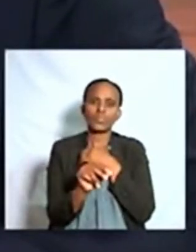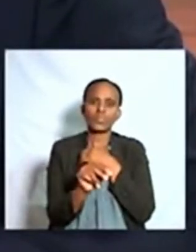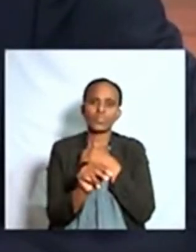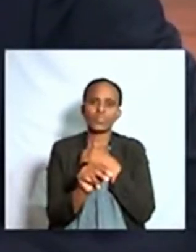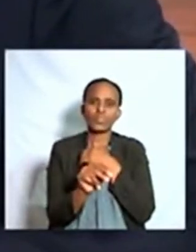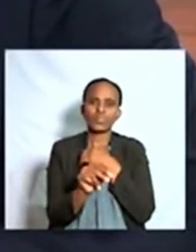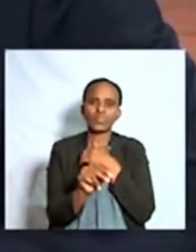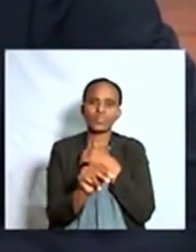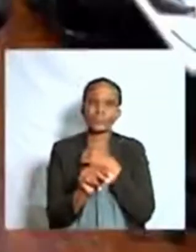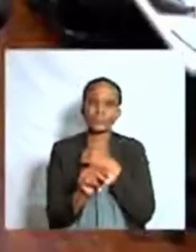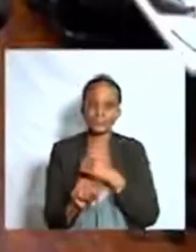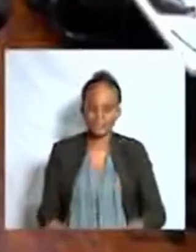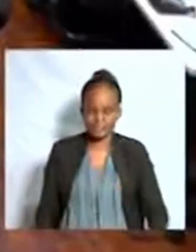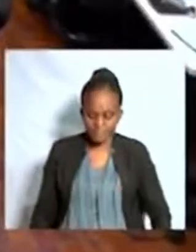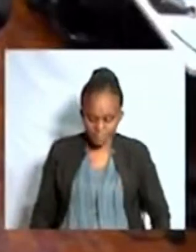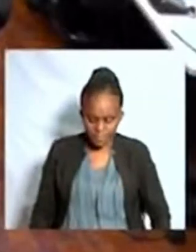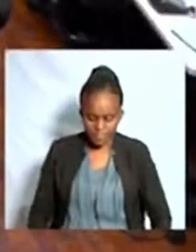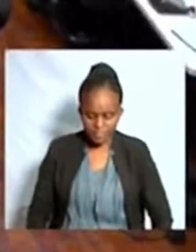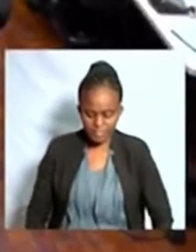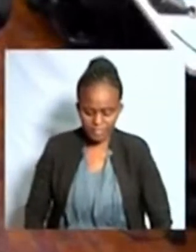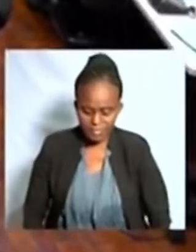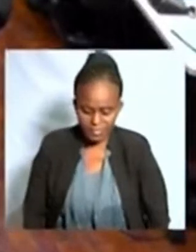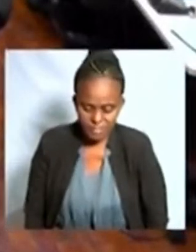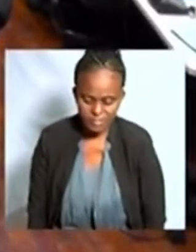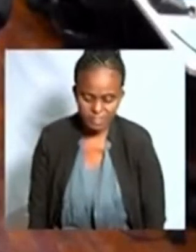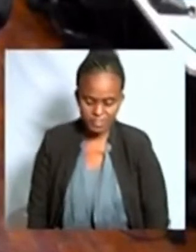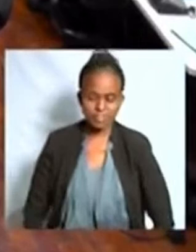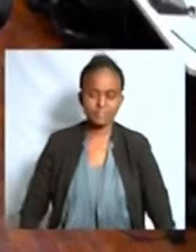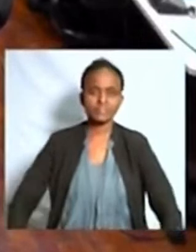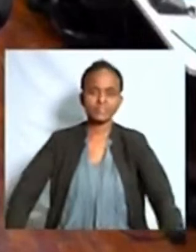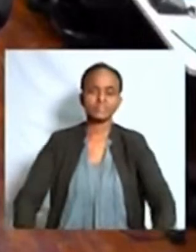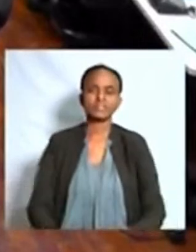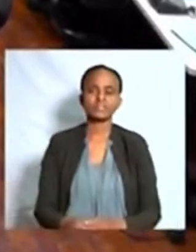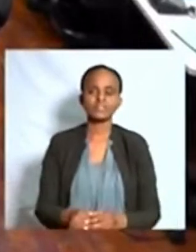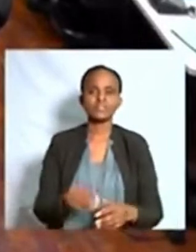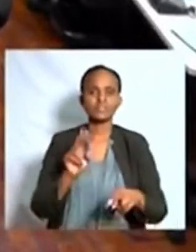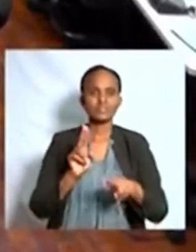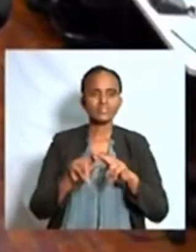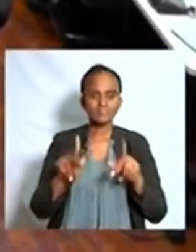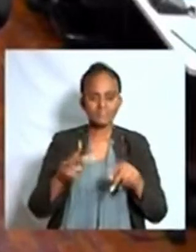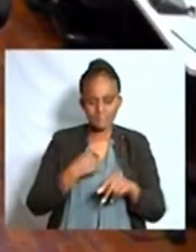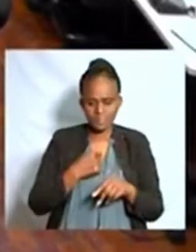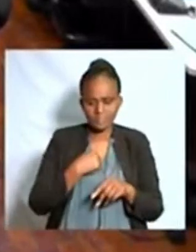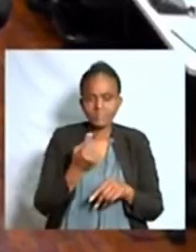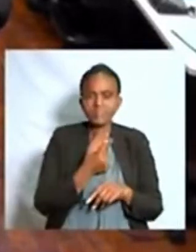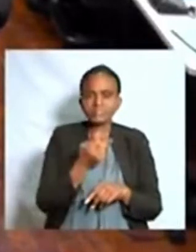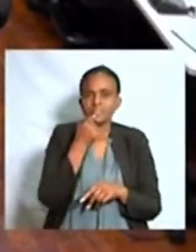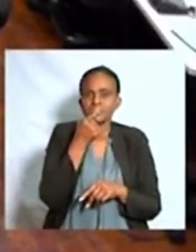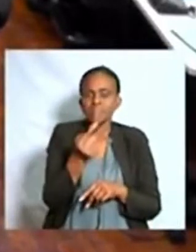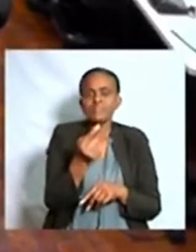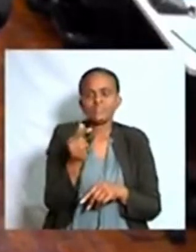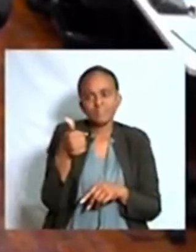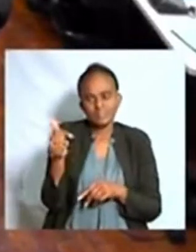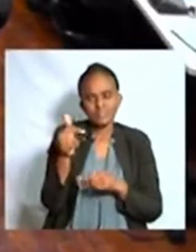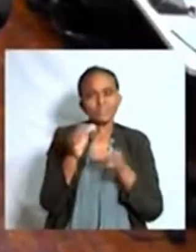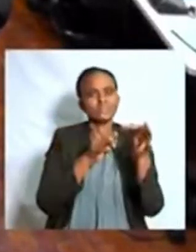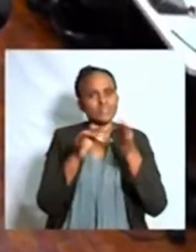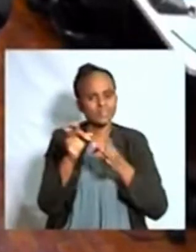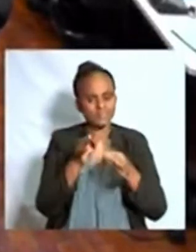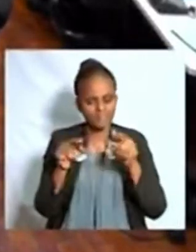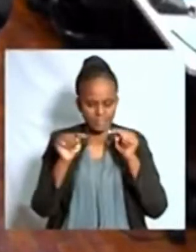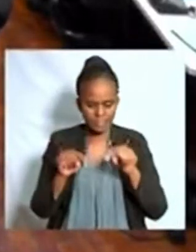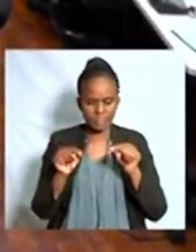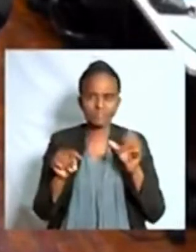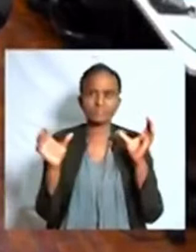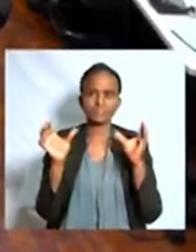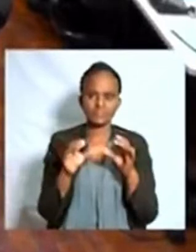Chair, but before she responds, just hold on. I want to say that you have indicated to this committee